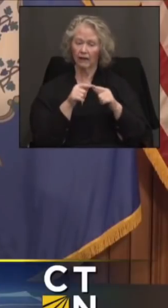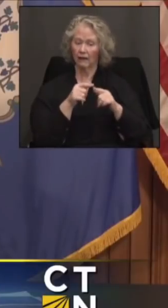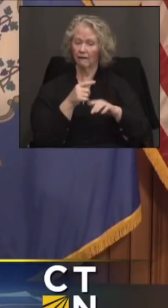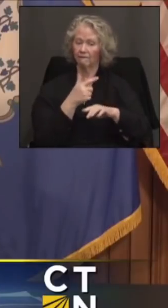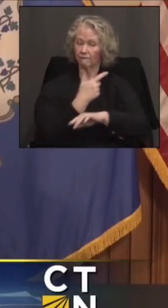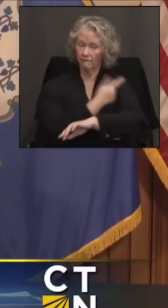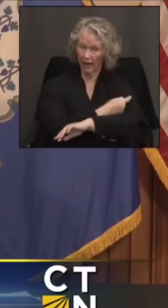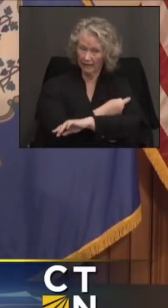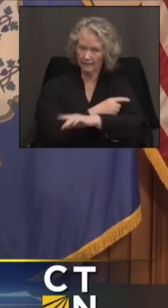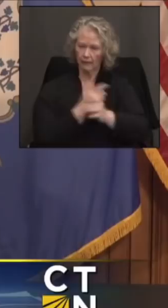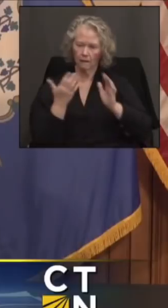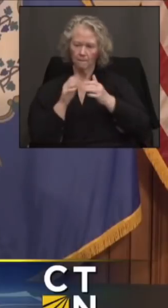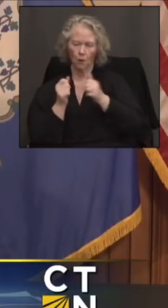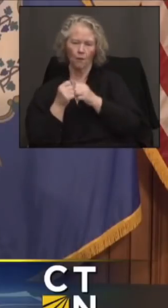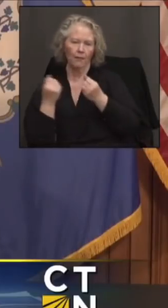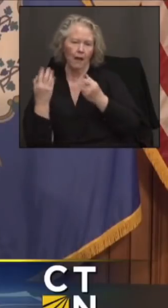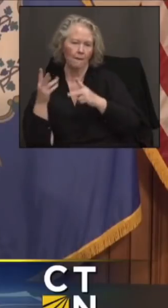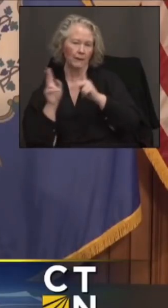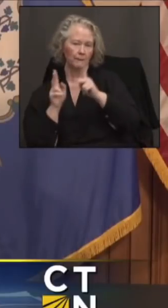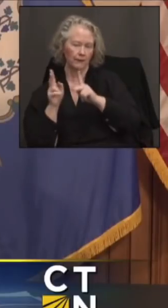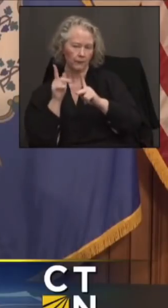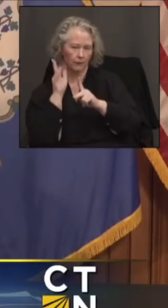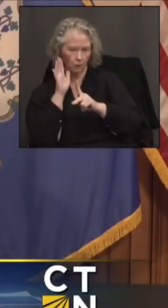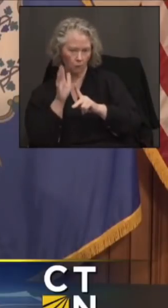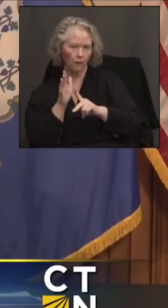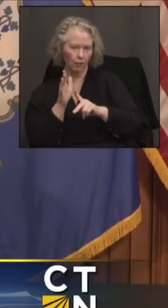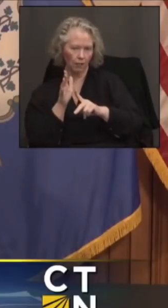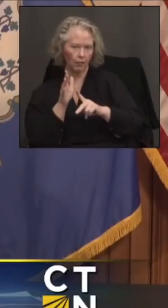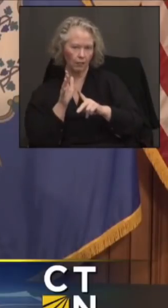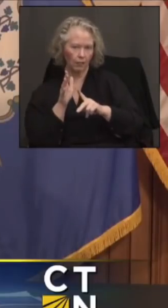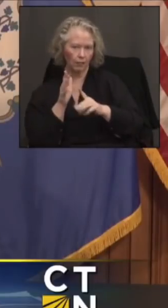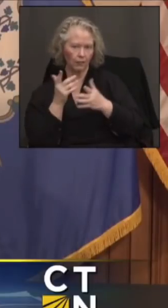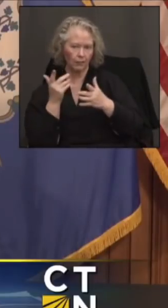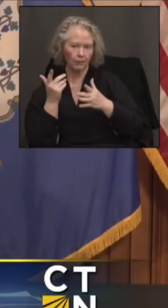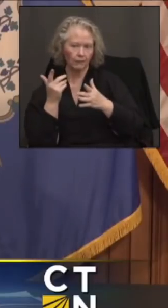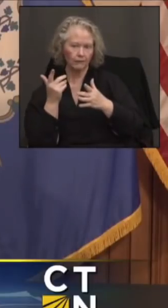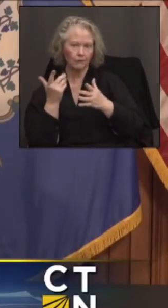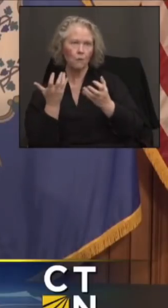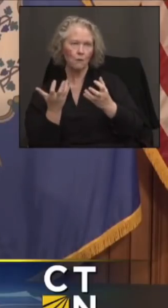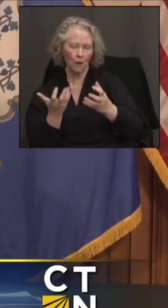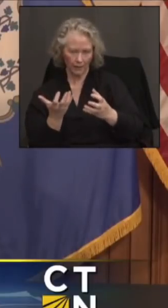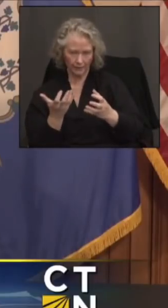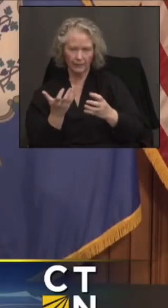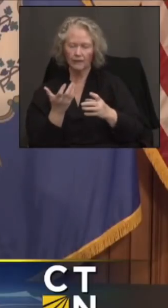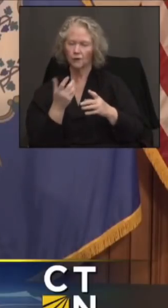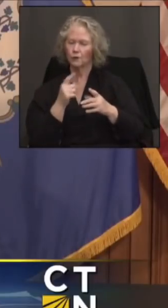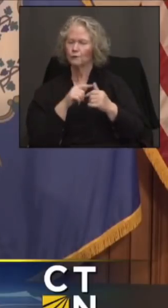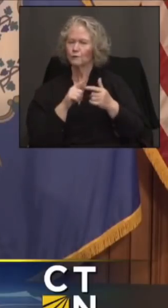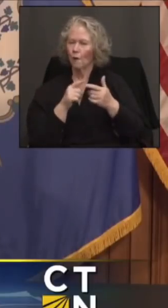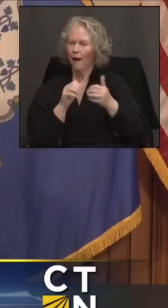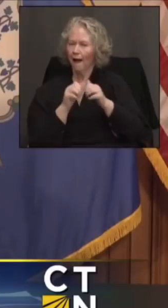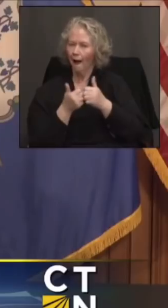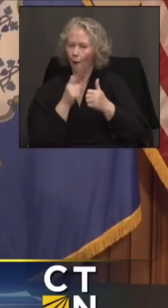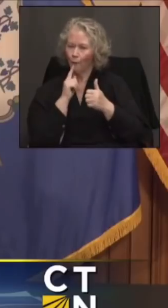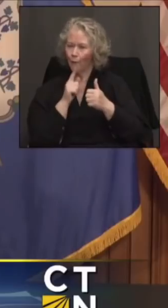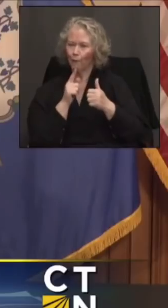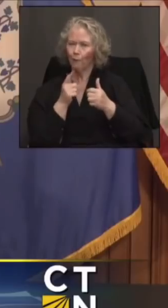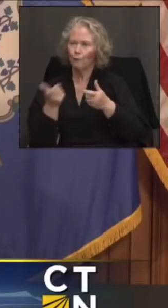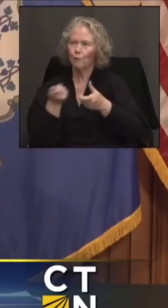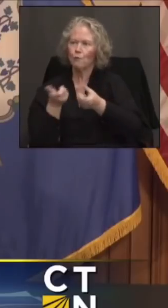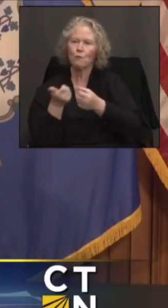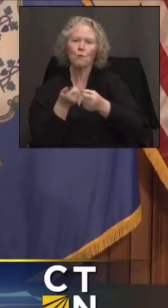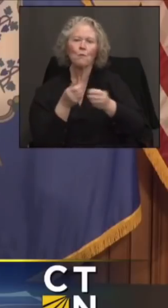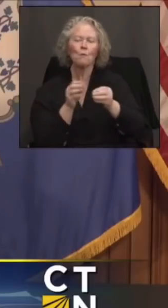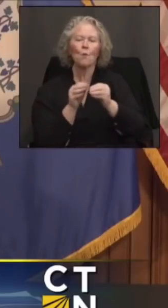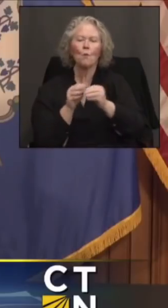bit about how at that point the tactics will change as far as outreach goes. Obviously you have the vans going, but is there anything else